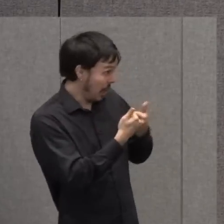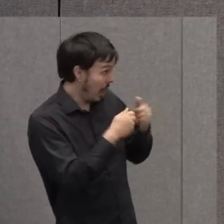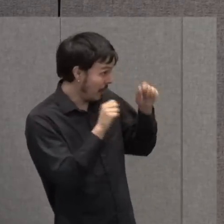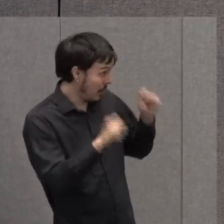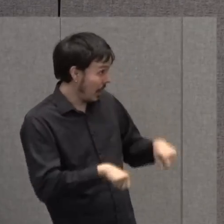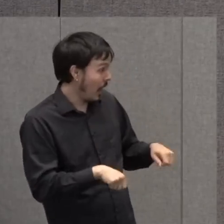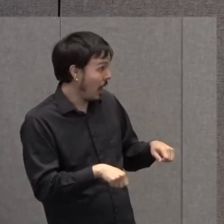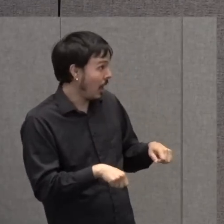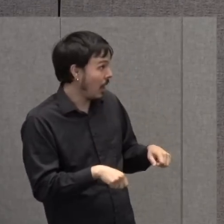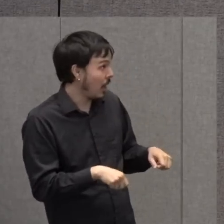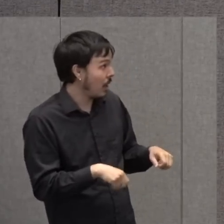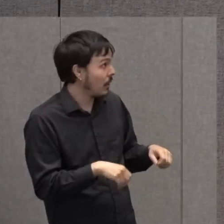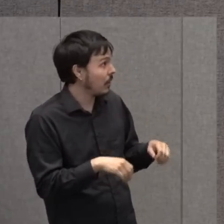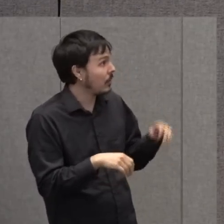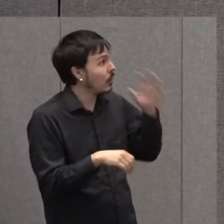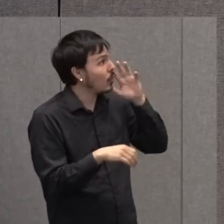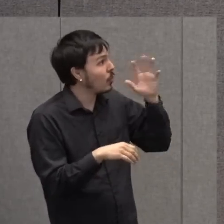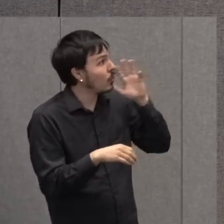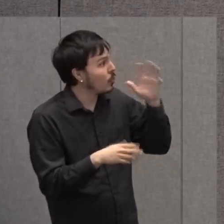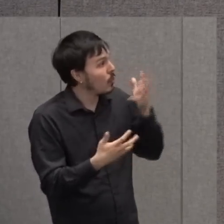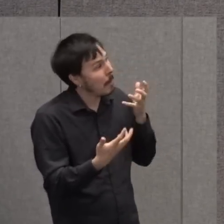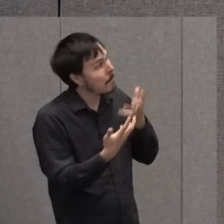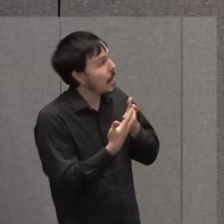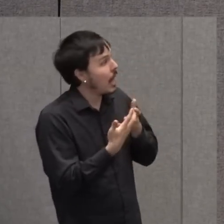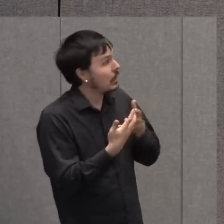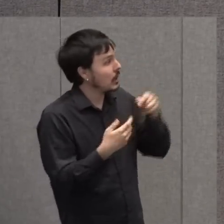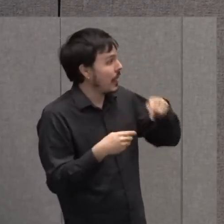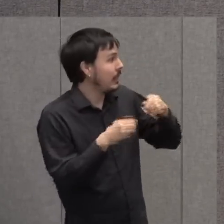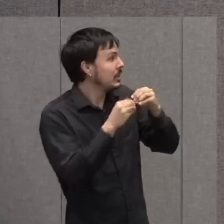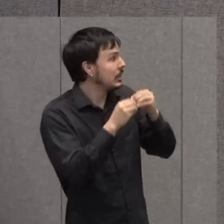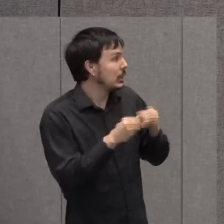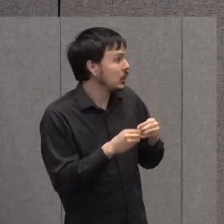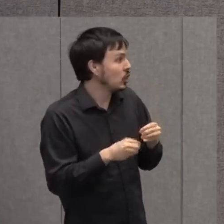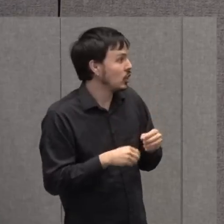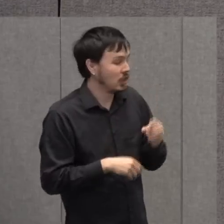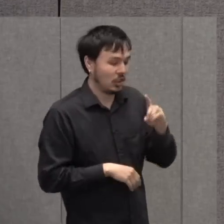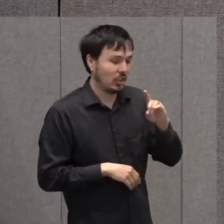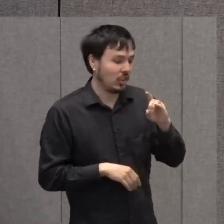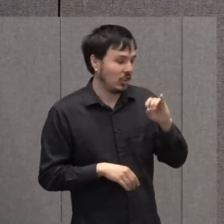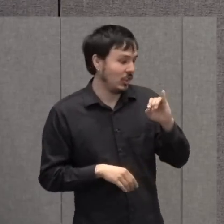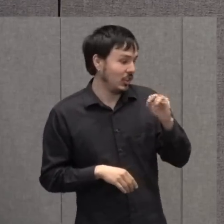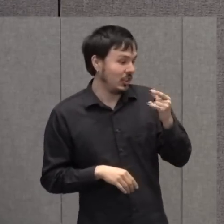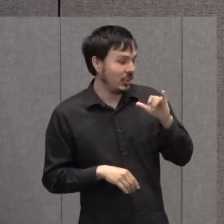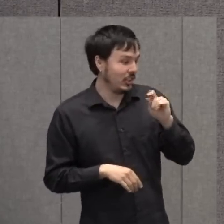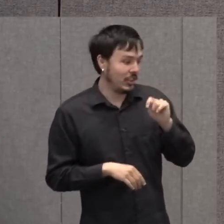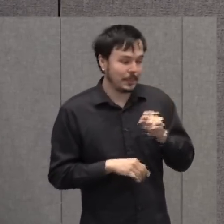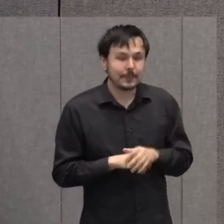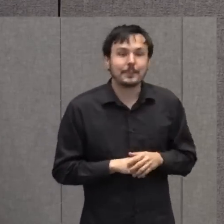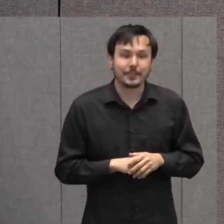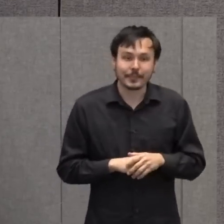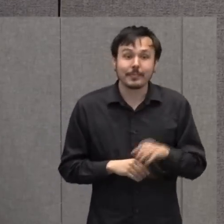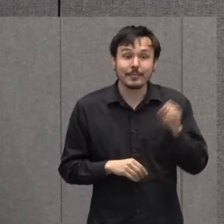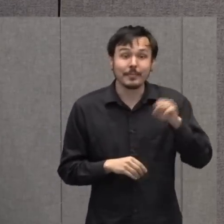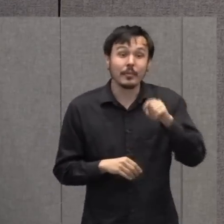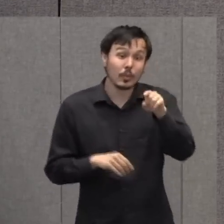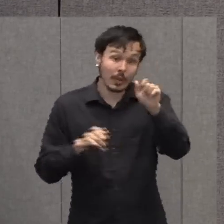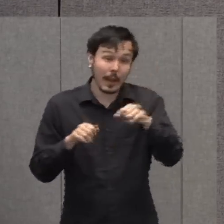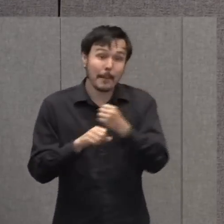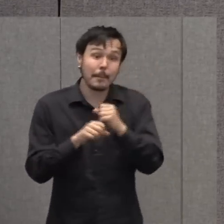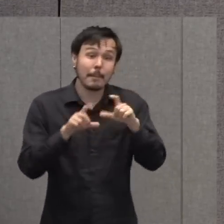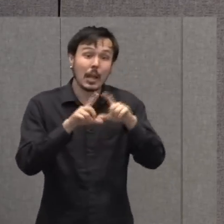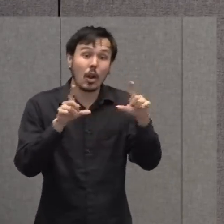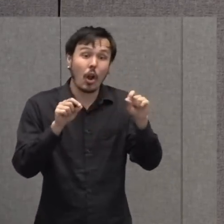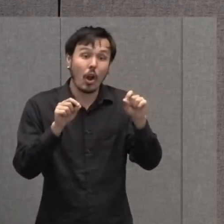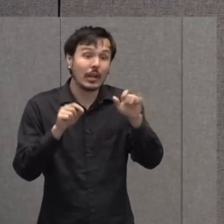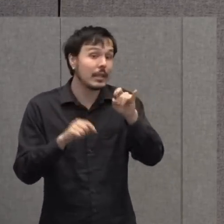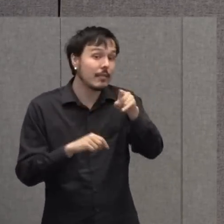do. Work with this digits. The digits. Digits. So you can make cards if you don't have